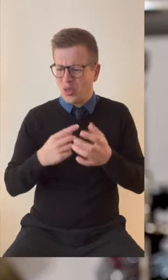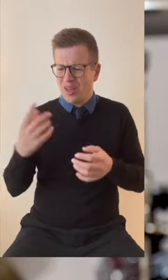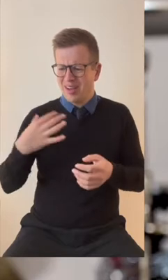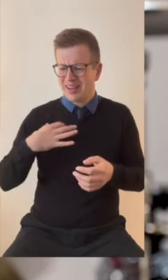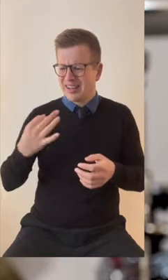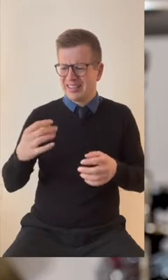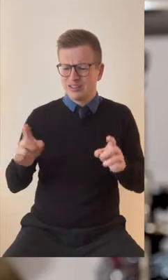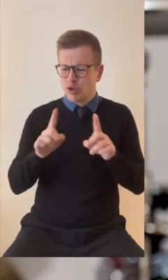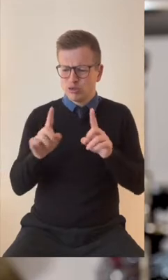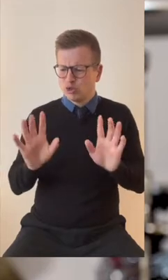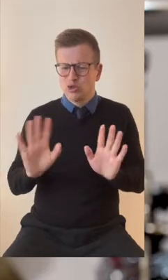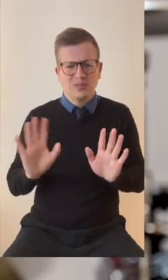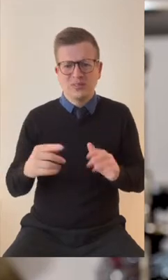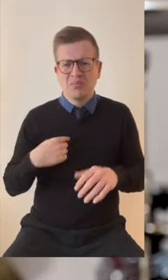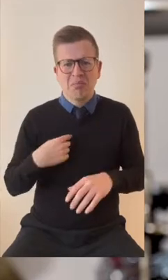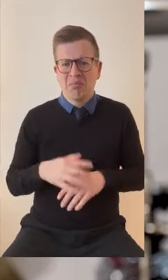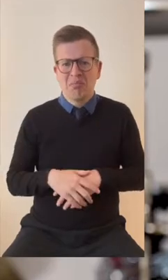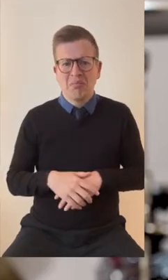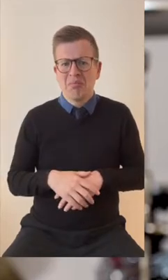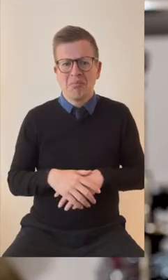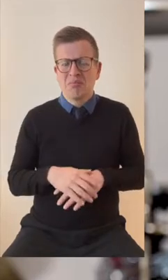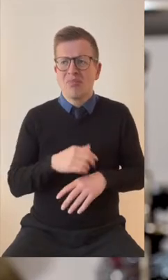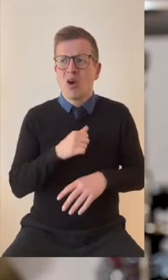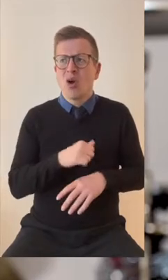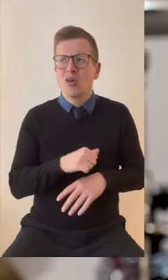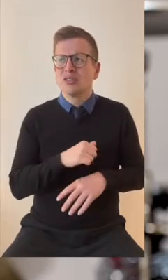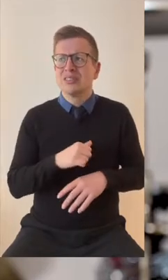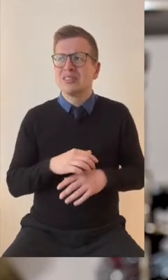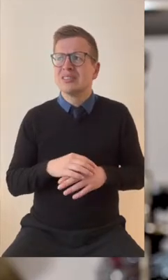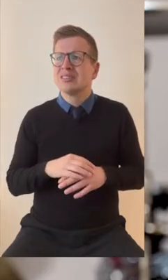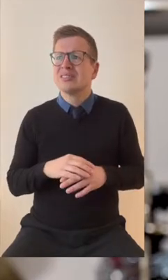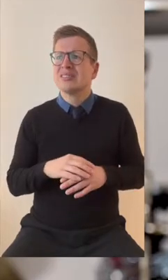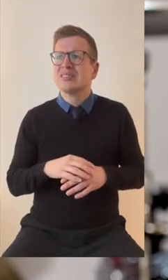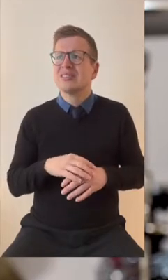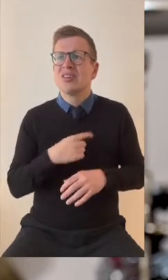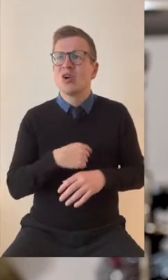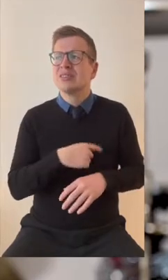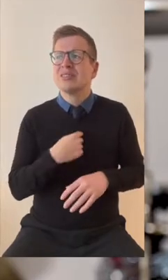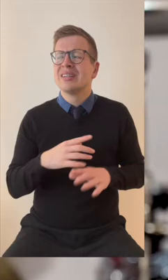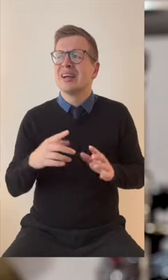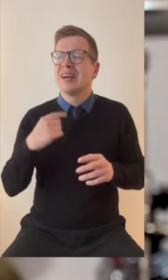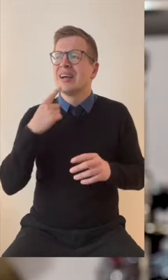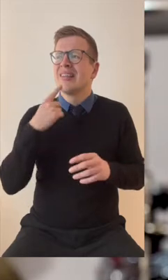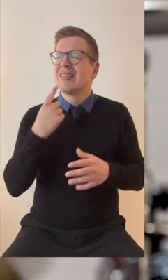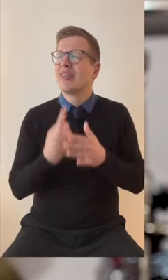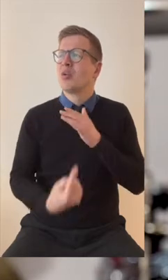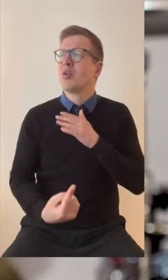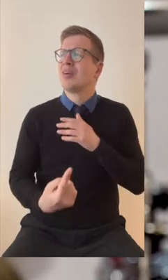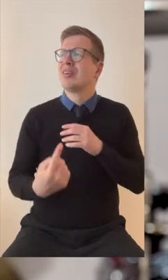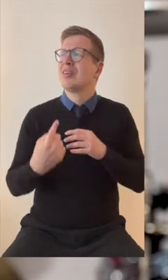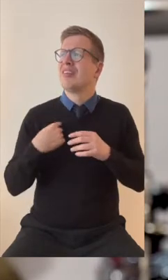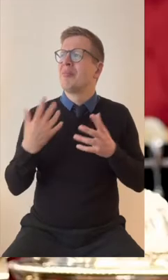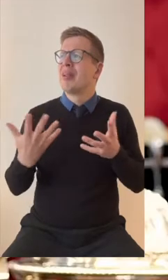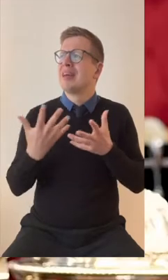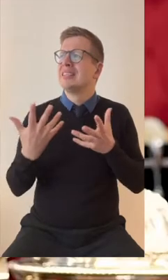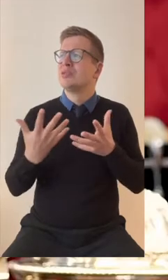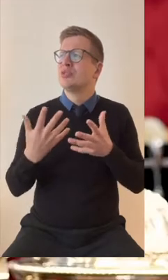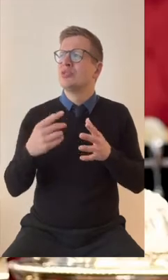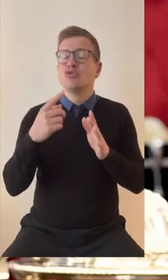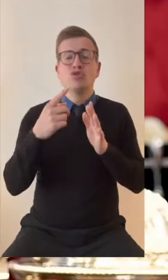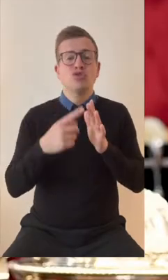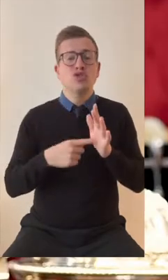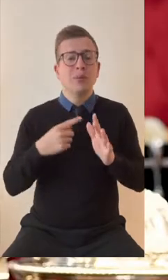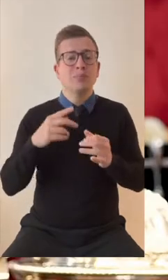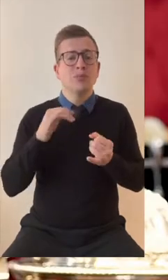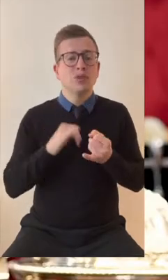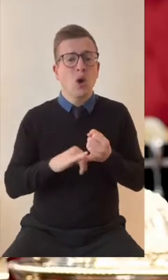guest conductors. I can honestly, I think the only one I played in was Jim Scott,